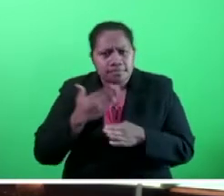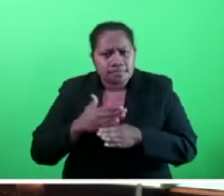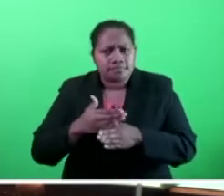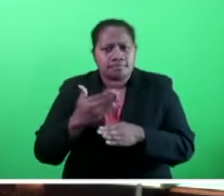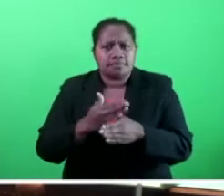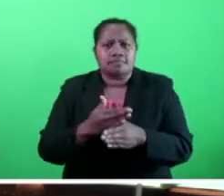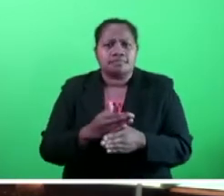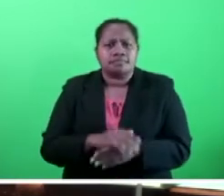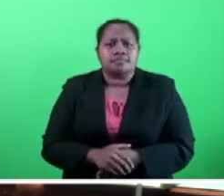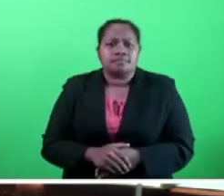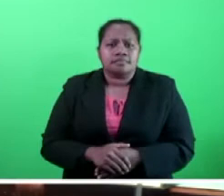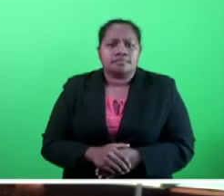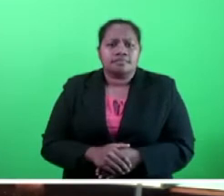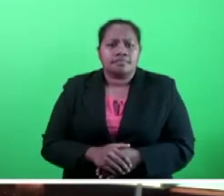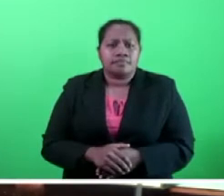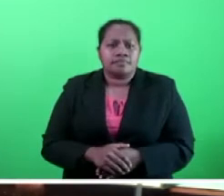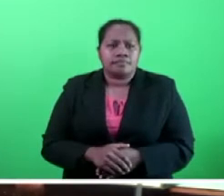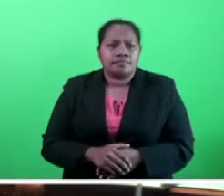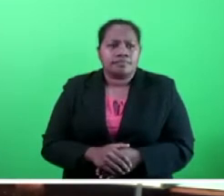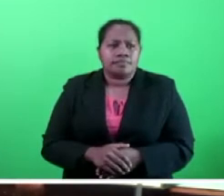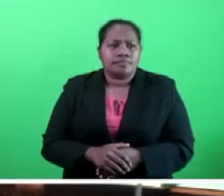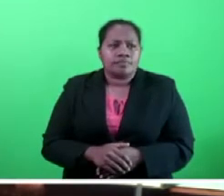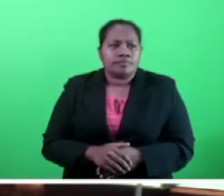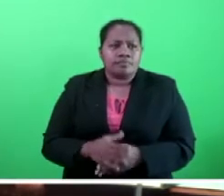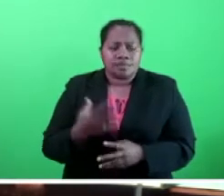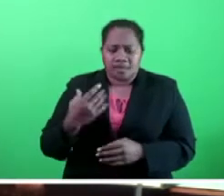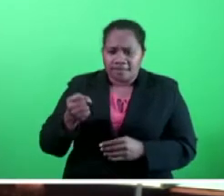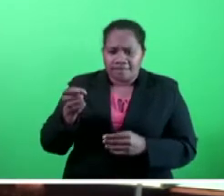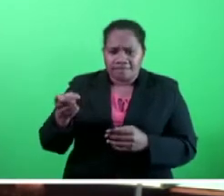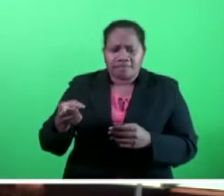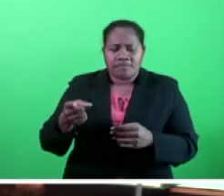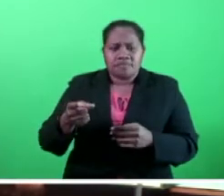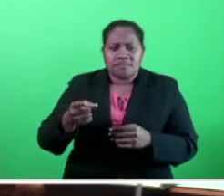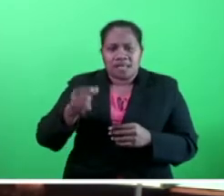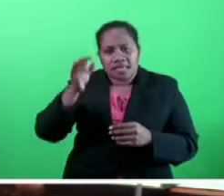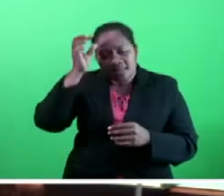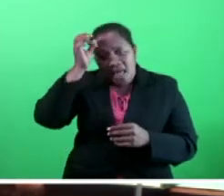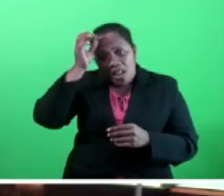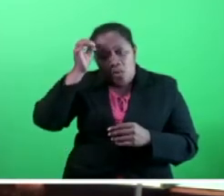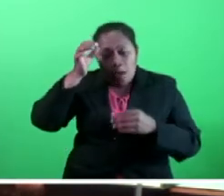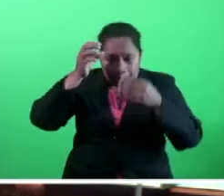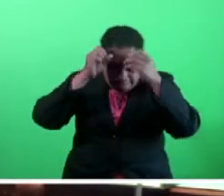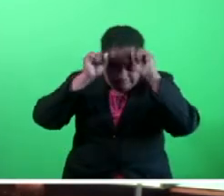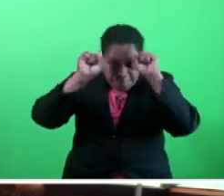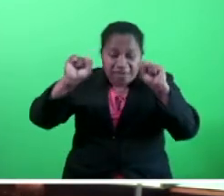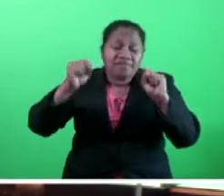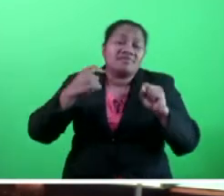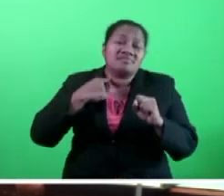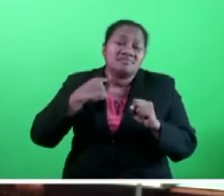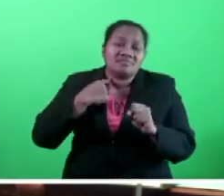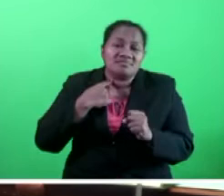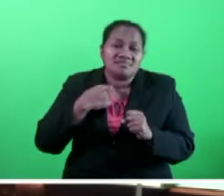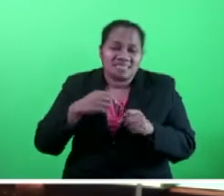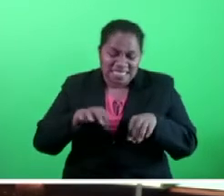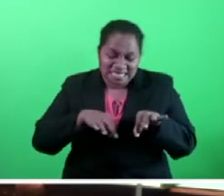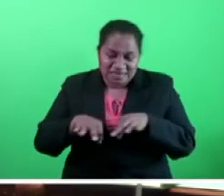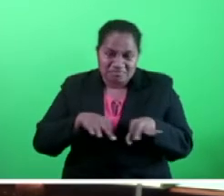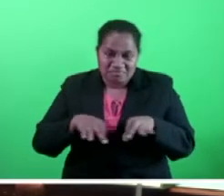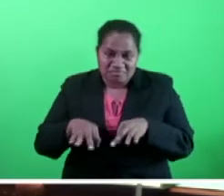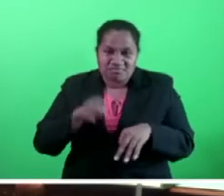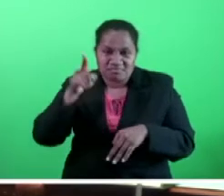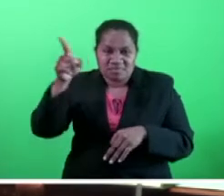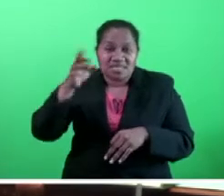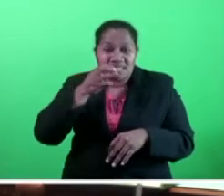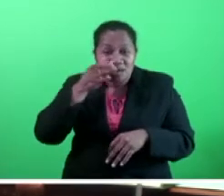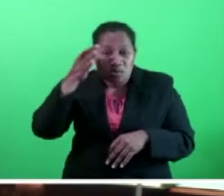reviving the defunct Yellowo beef scheme right up in Singatoka and right in the interior. Mr. Speaker, I